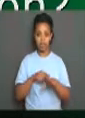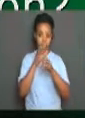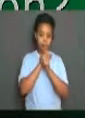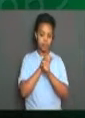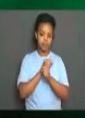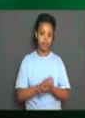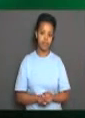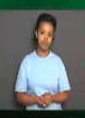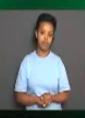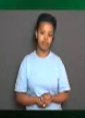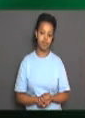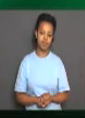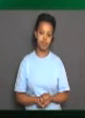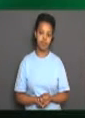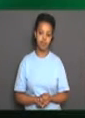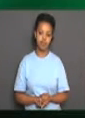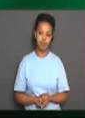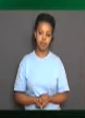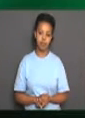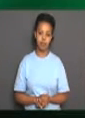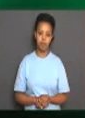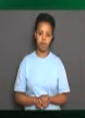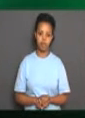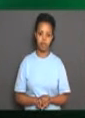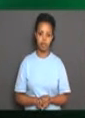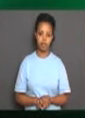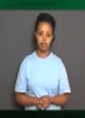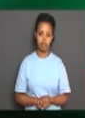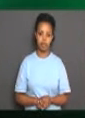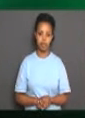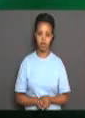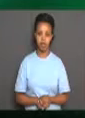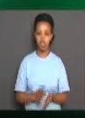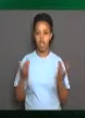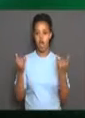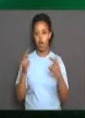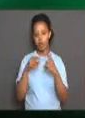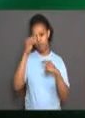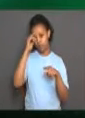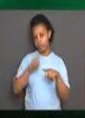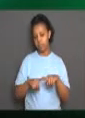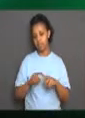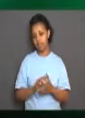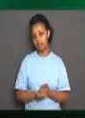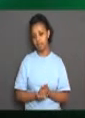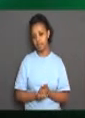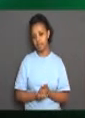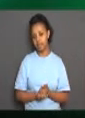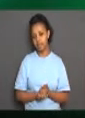Time's up. Let's get back to our